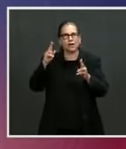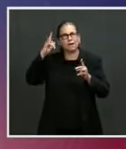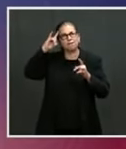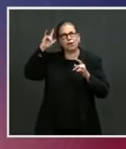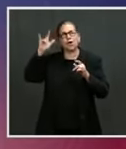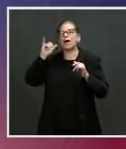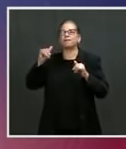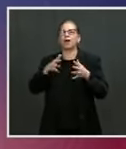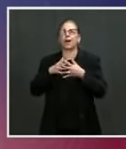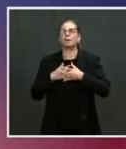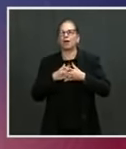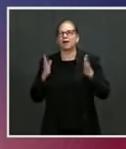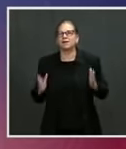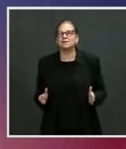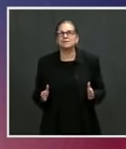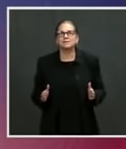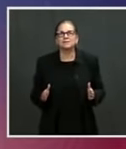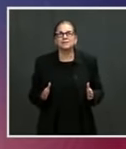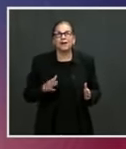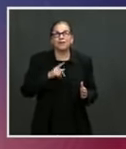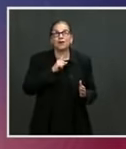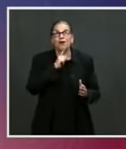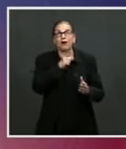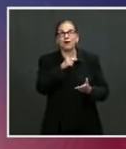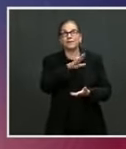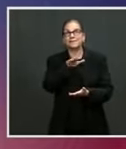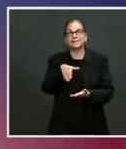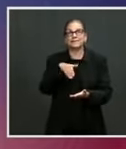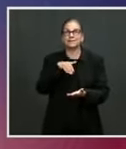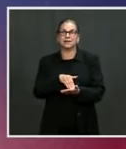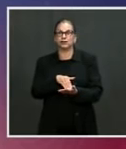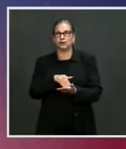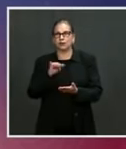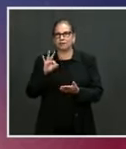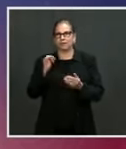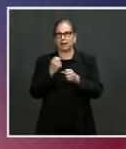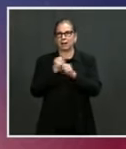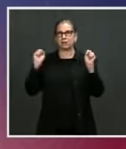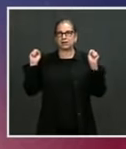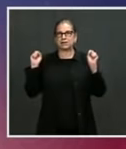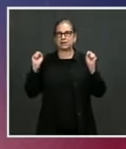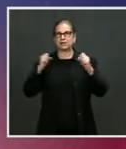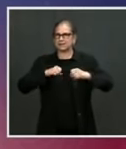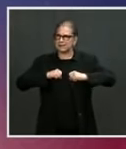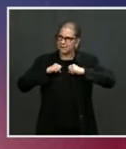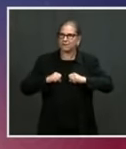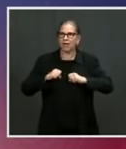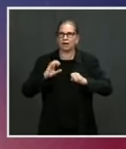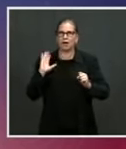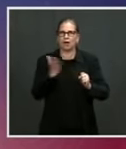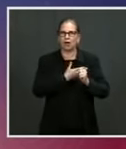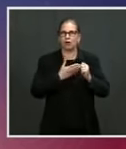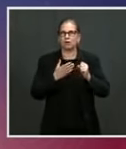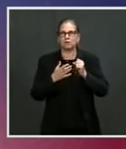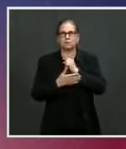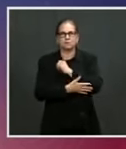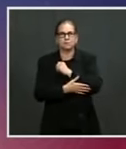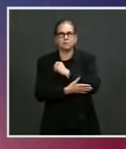They are the sentinels of liberty, defenders of the downtrodden, liberators of nations.